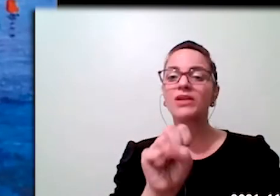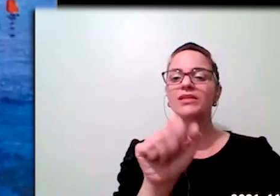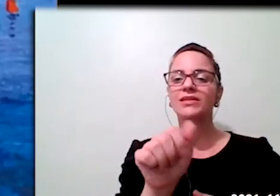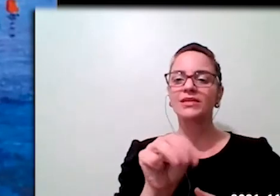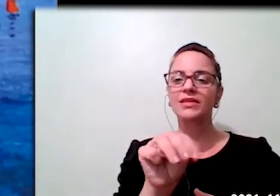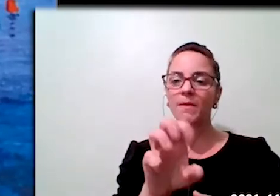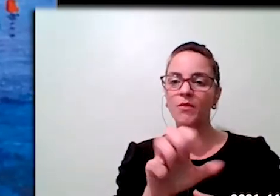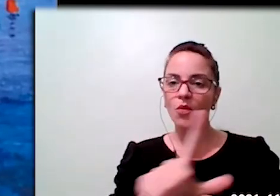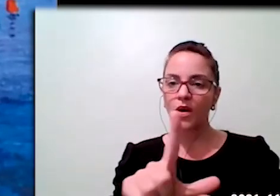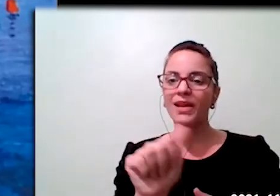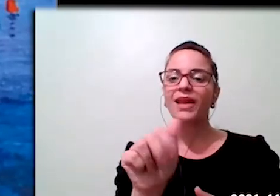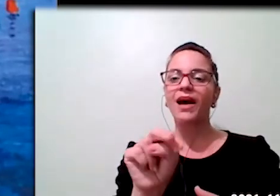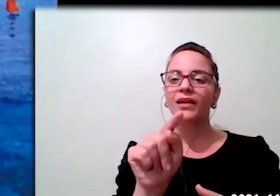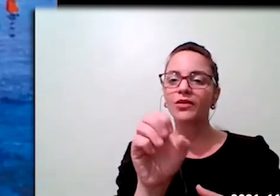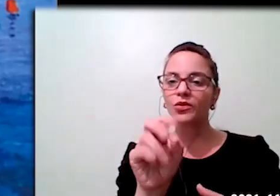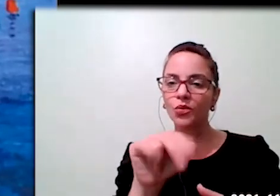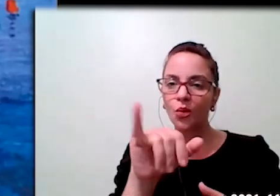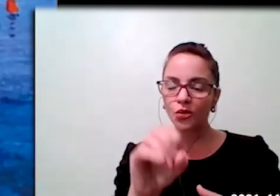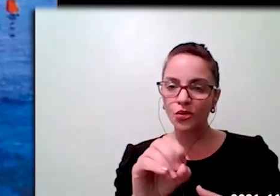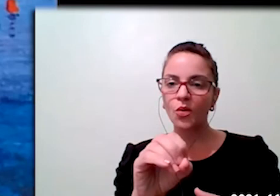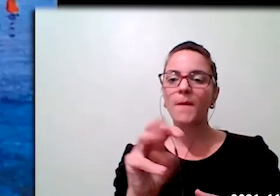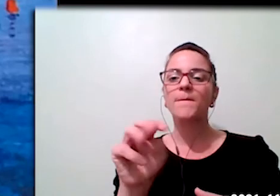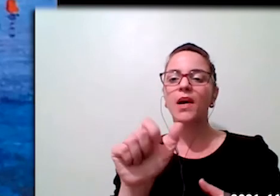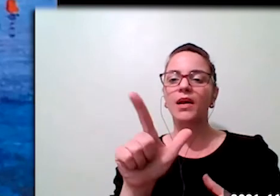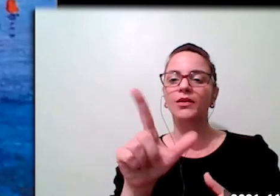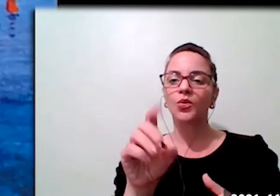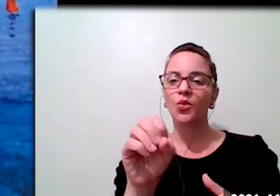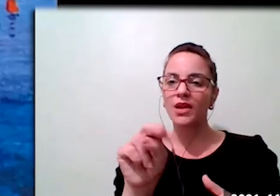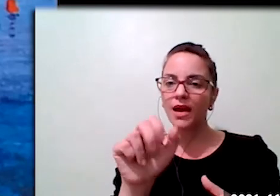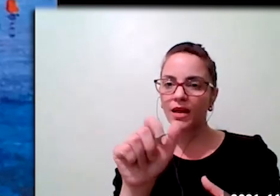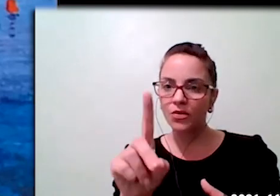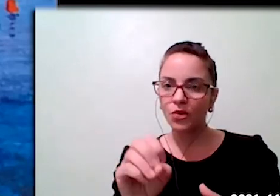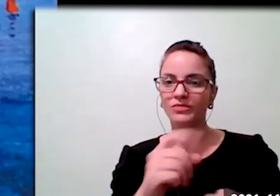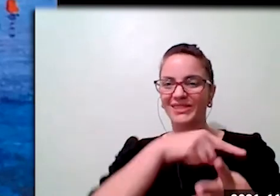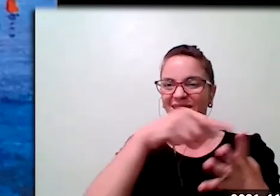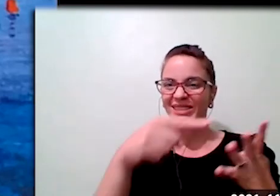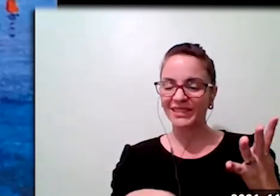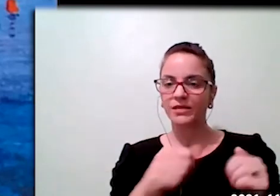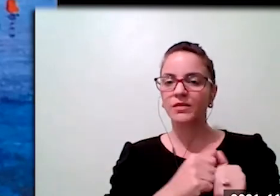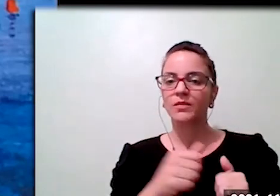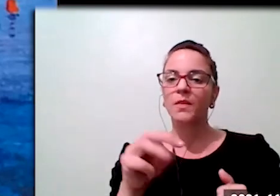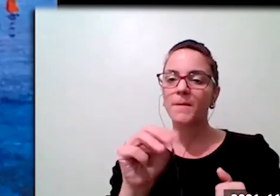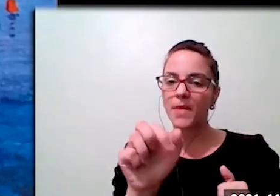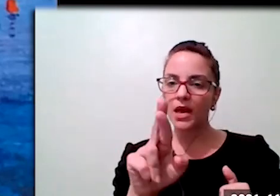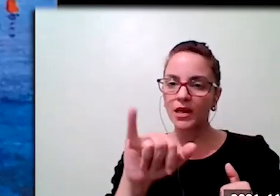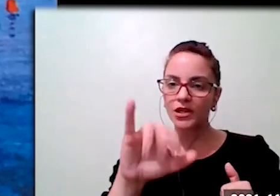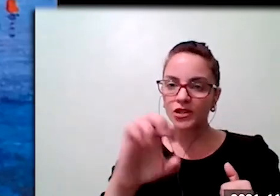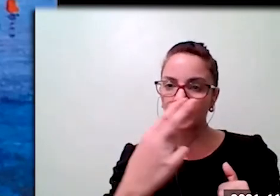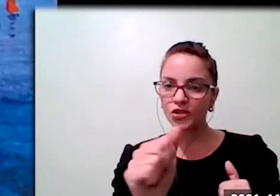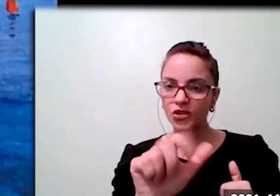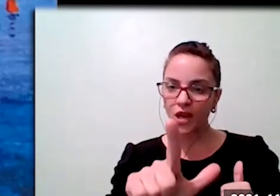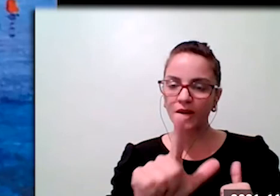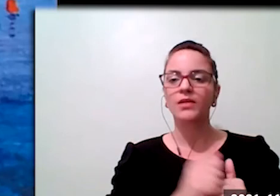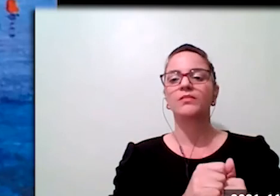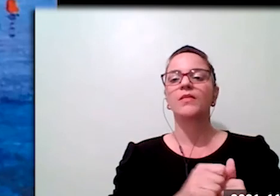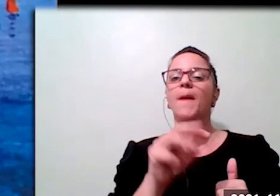Lin, Antonio Maldonado, Carlos Marichal, Antonio Martorell, María